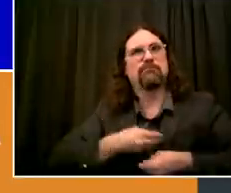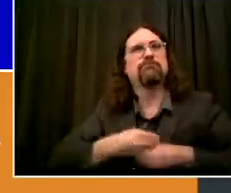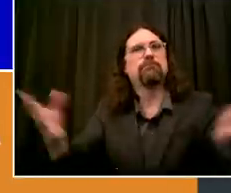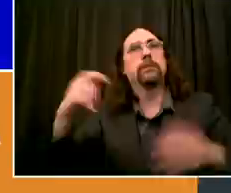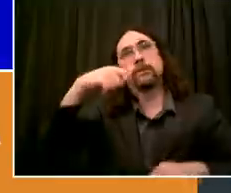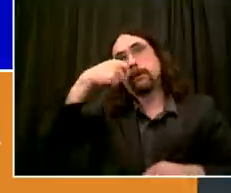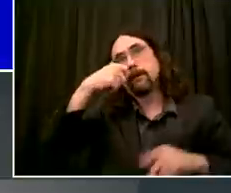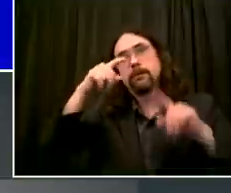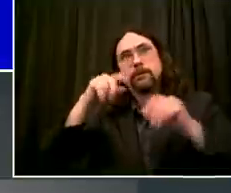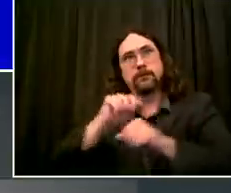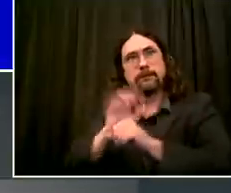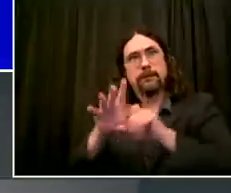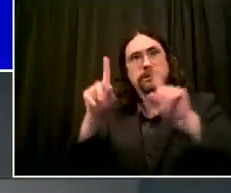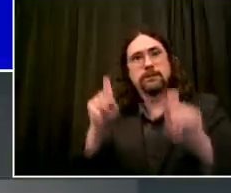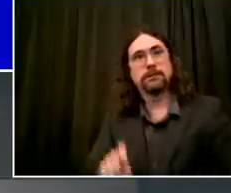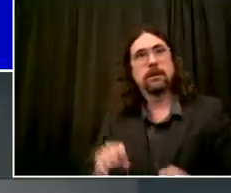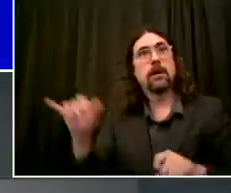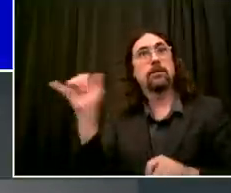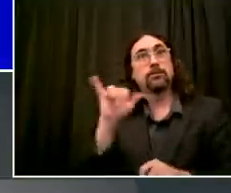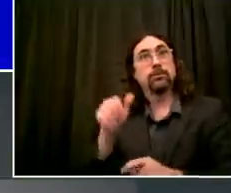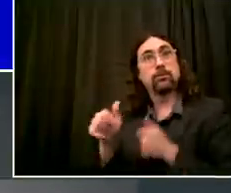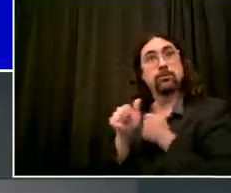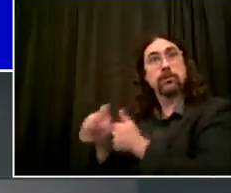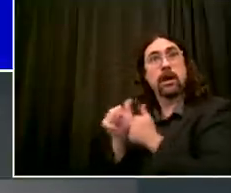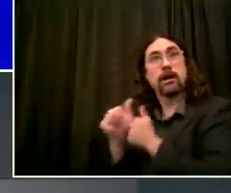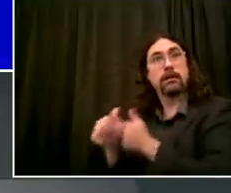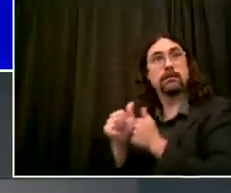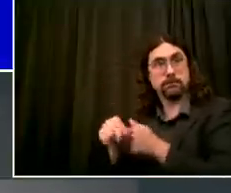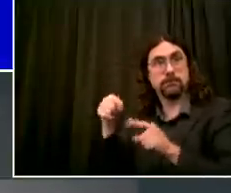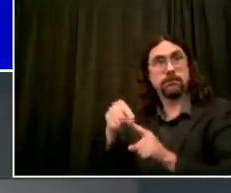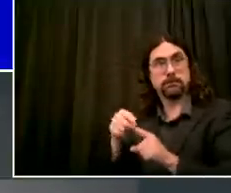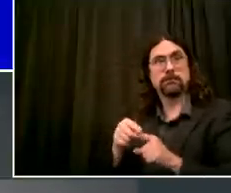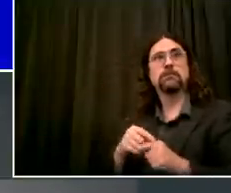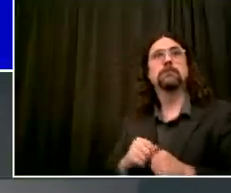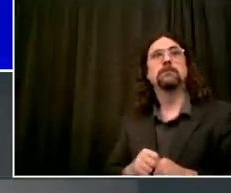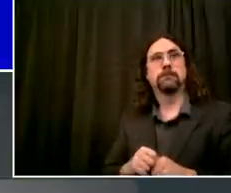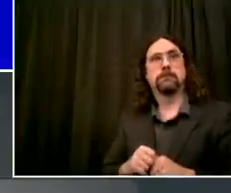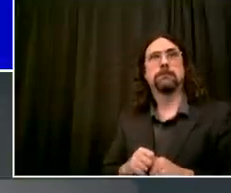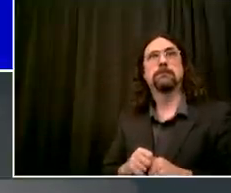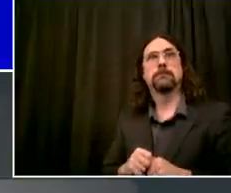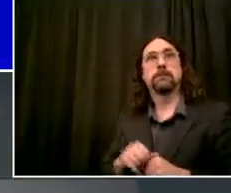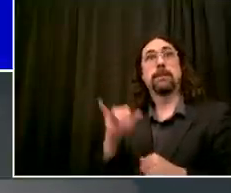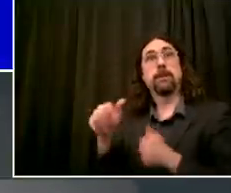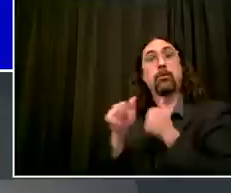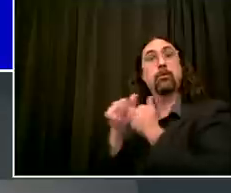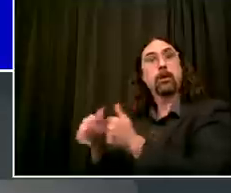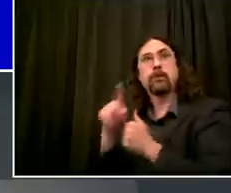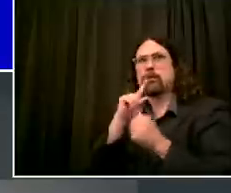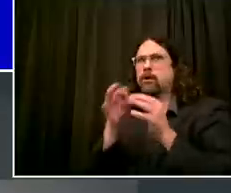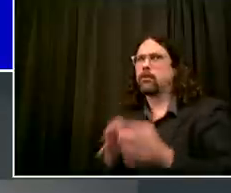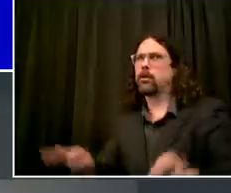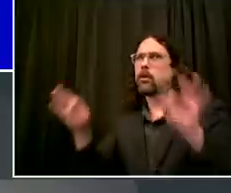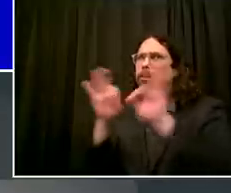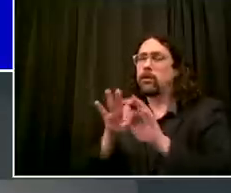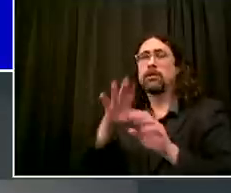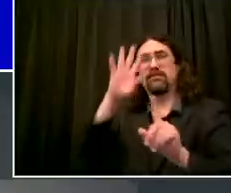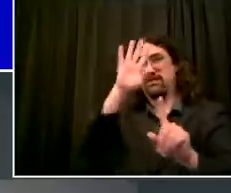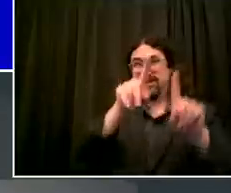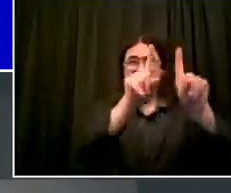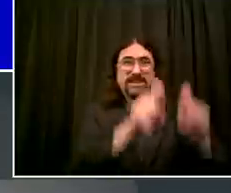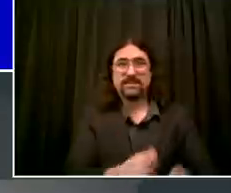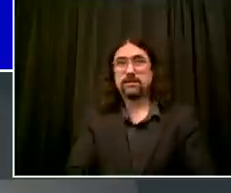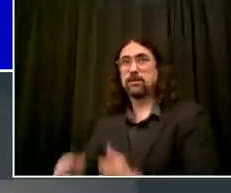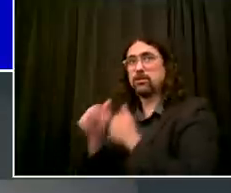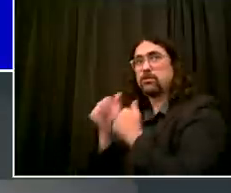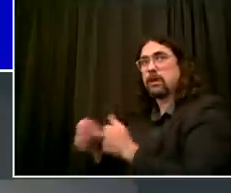people you've been in close contact with the last few days? We're going to now reach out to them. We're going to get them tested. If they need help, if they need to safely separate from other people, we'll do